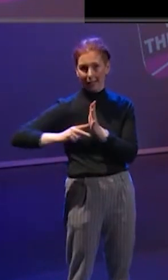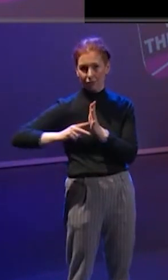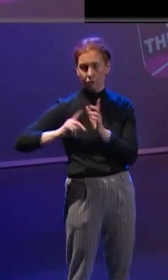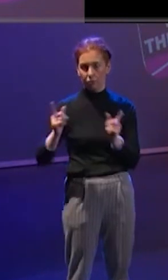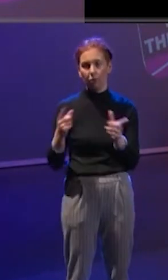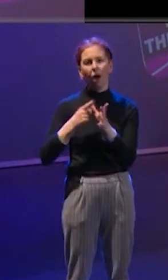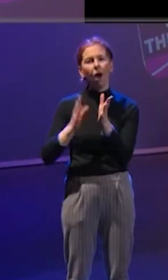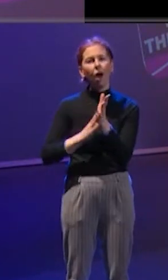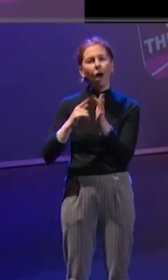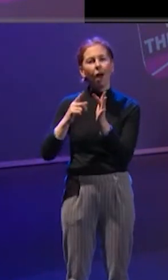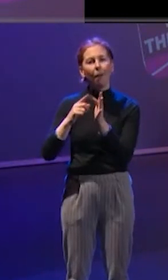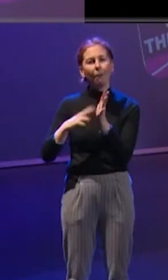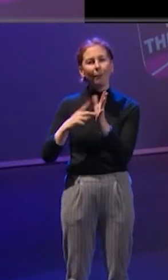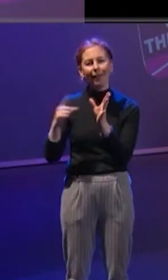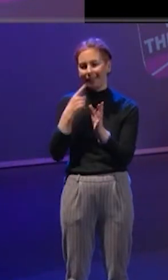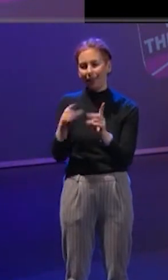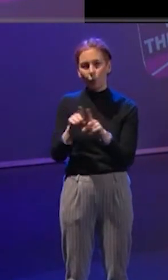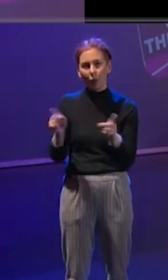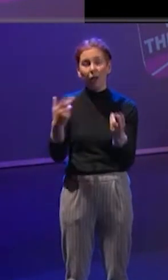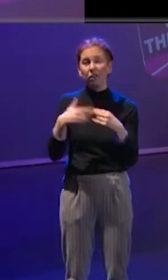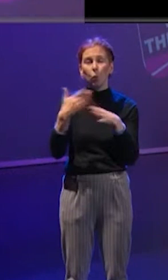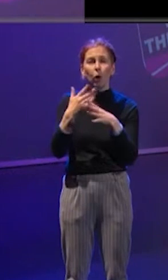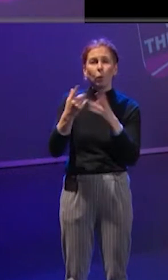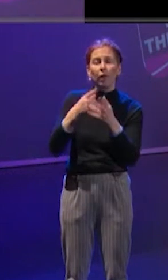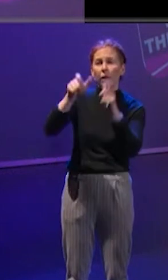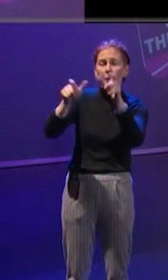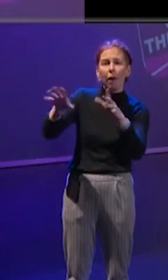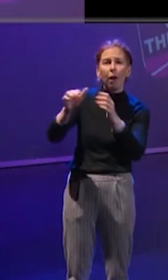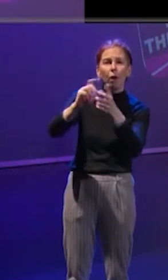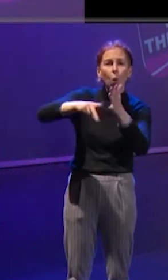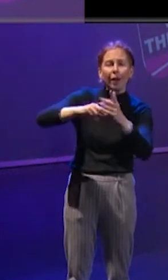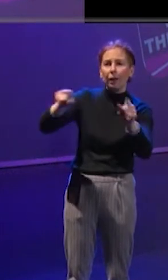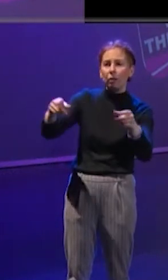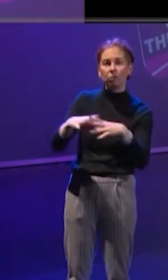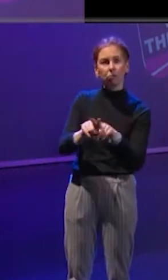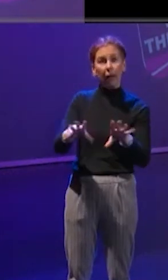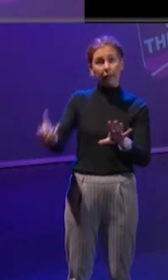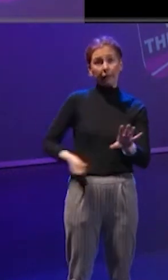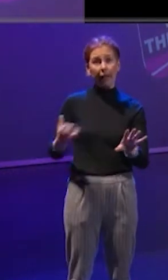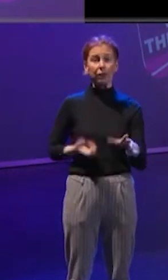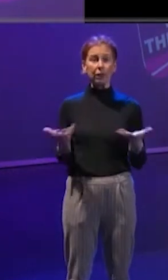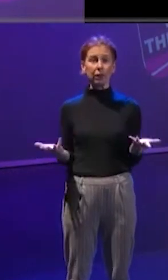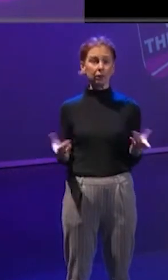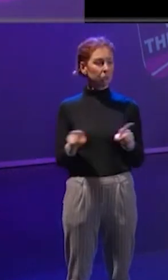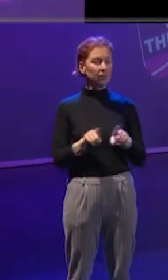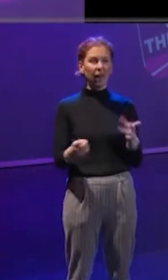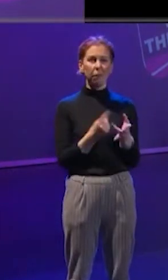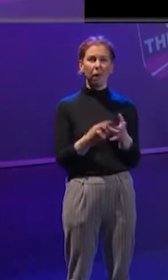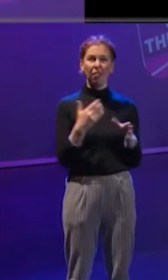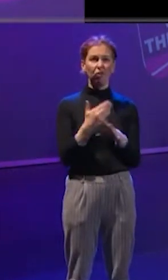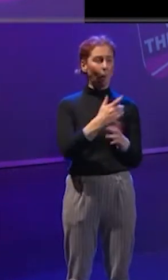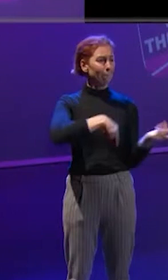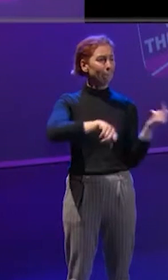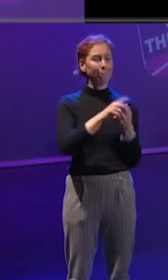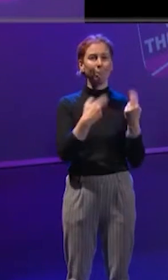said, you work for other people, you get paid a salary. It's a job, it's a career, just like any other